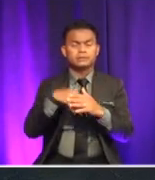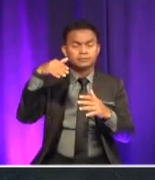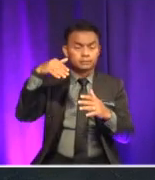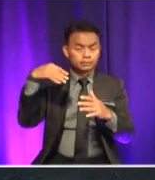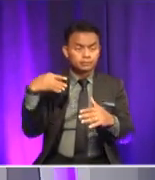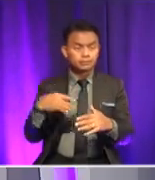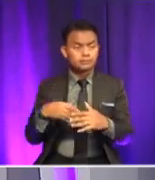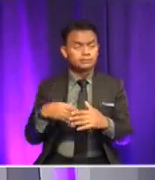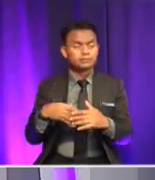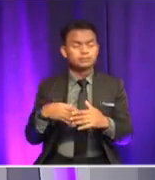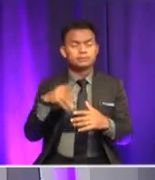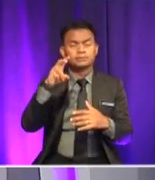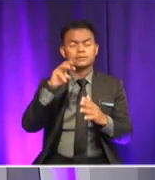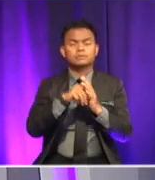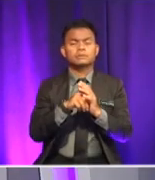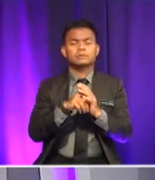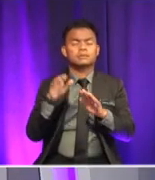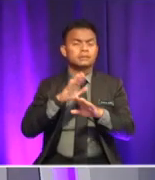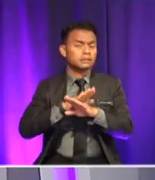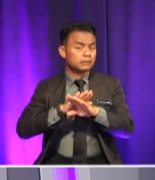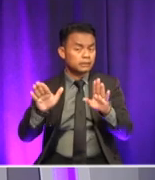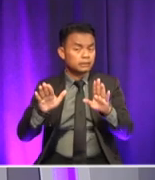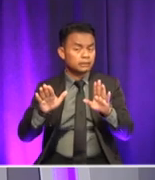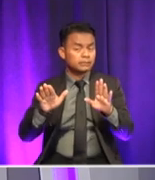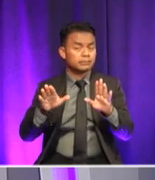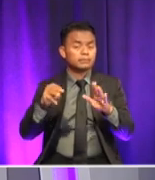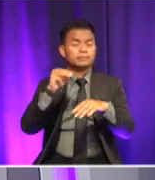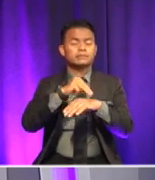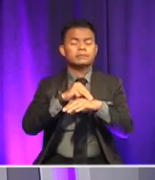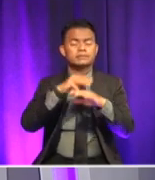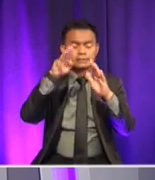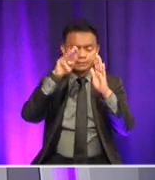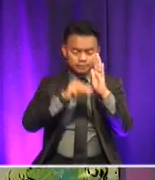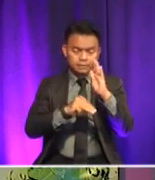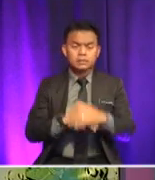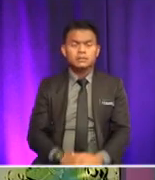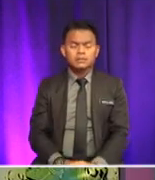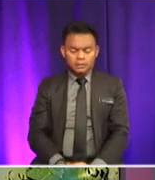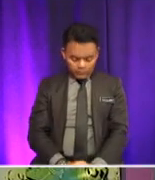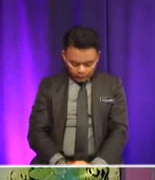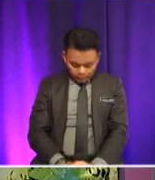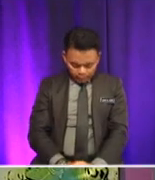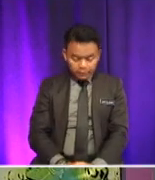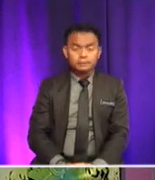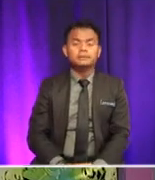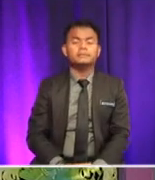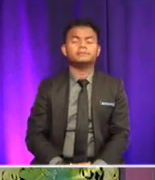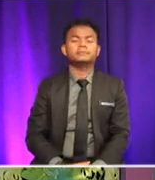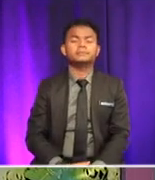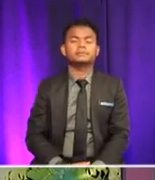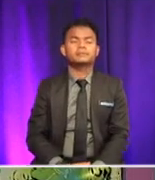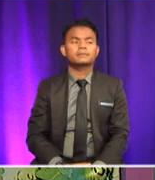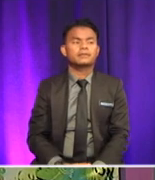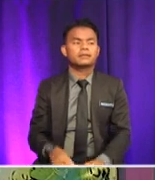20 minutes. And is there a minimum? There's no minimum count of words. No. Okay. So it's just based up to them. All right.